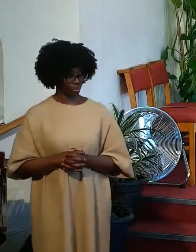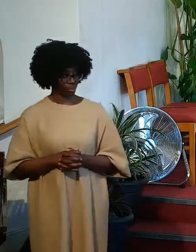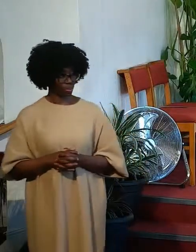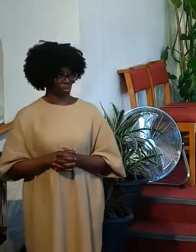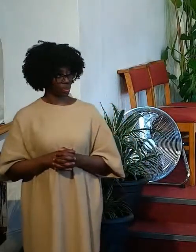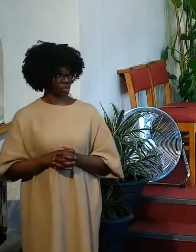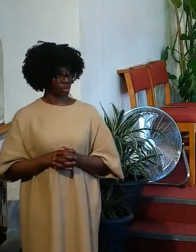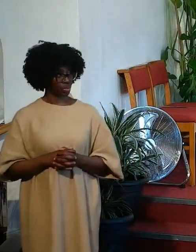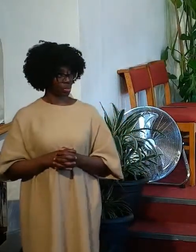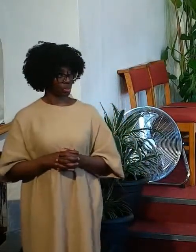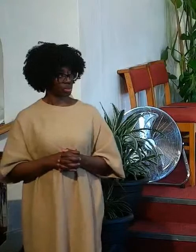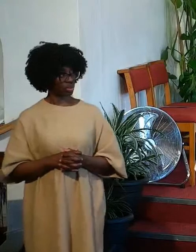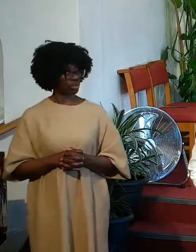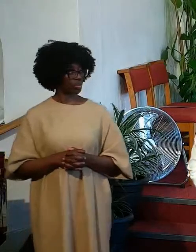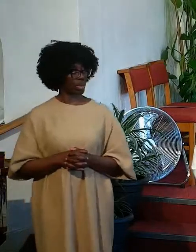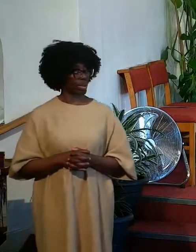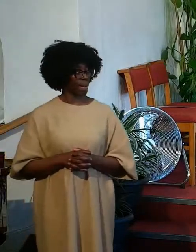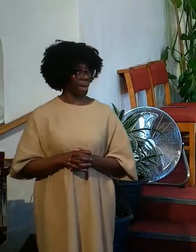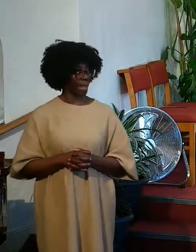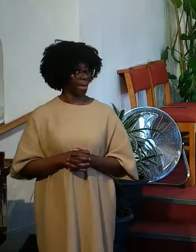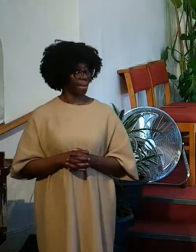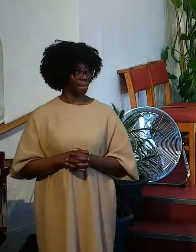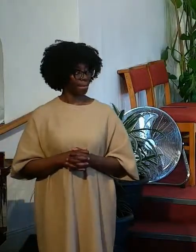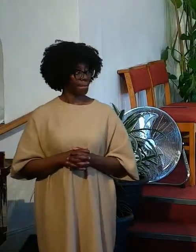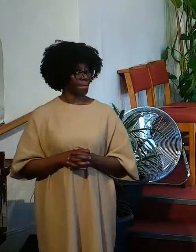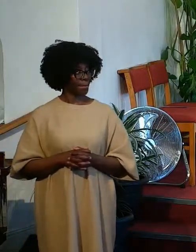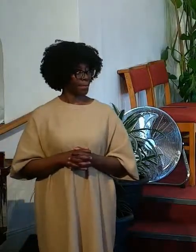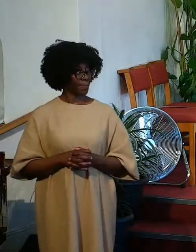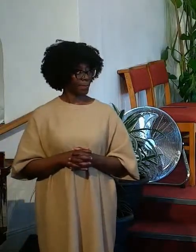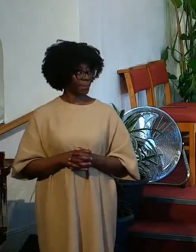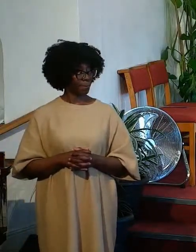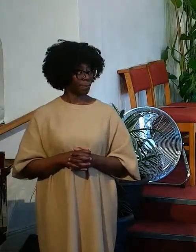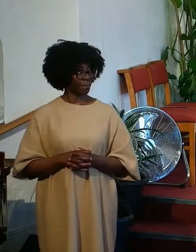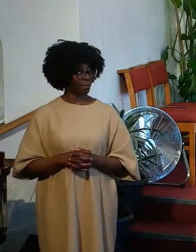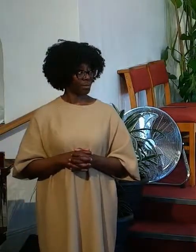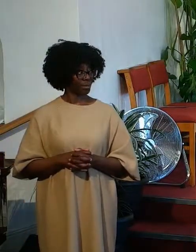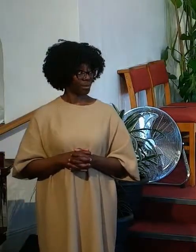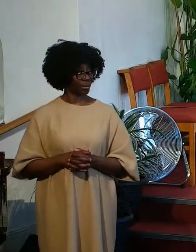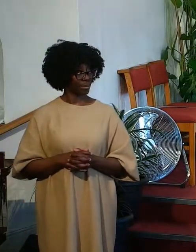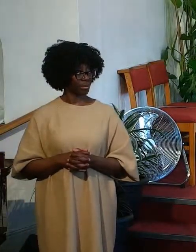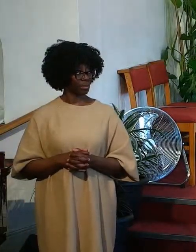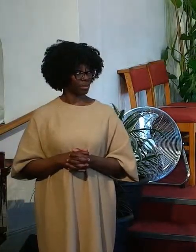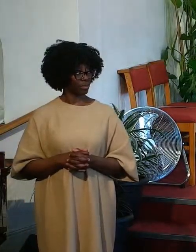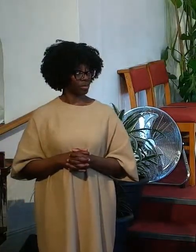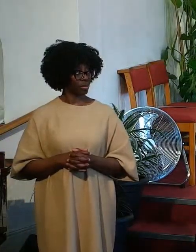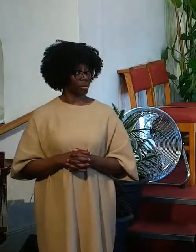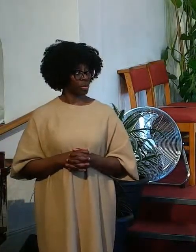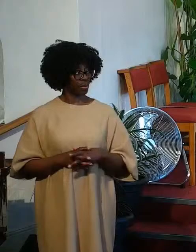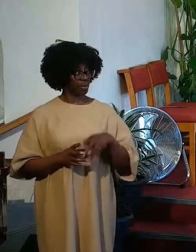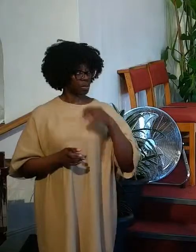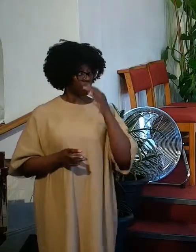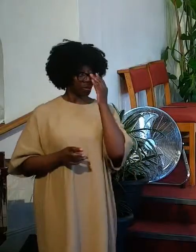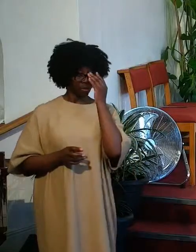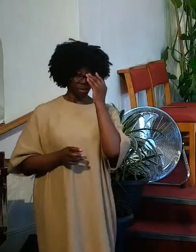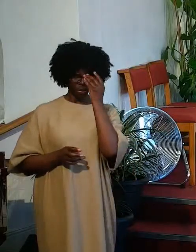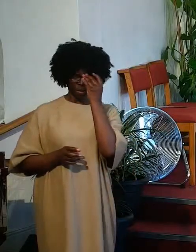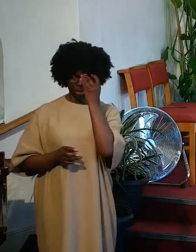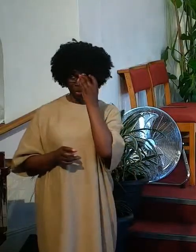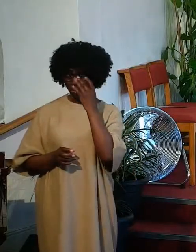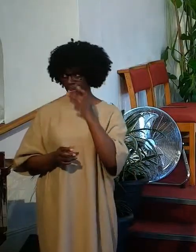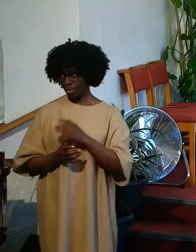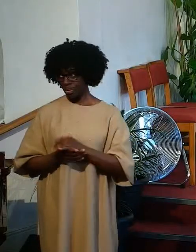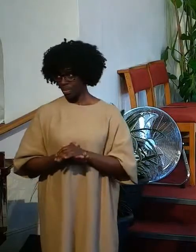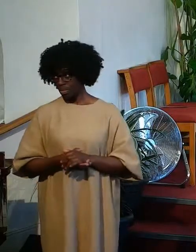called bioavailability, and that is the amount, and even in medicines as well, the bioavailability of a